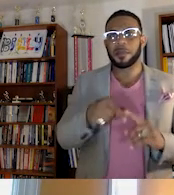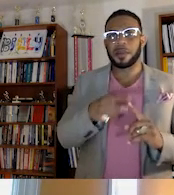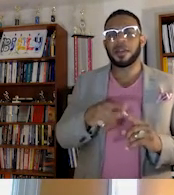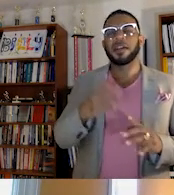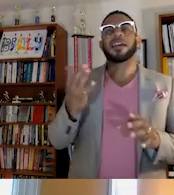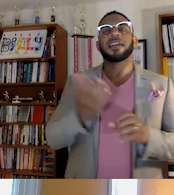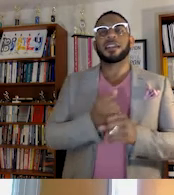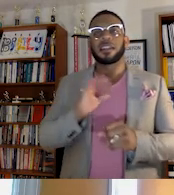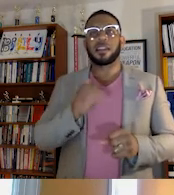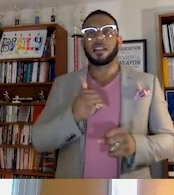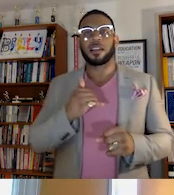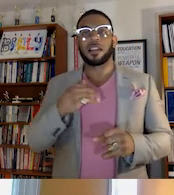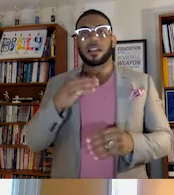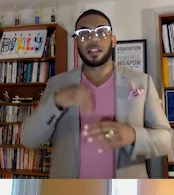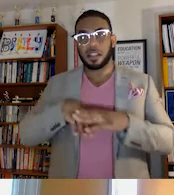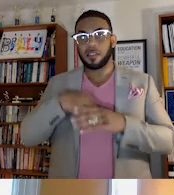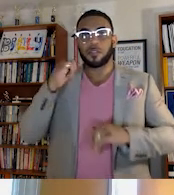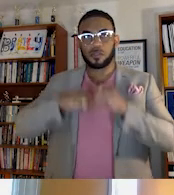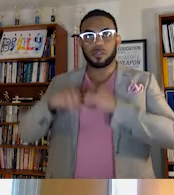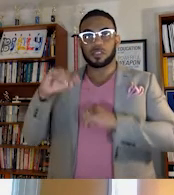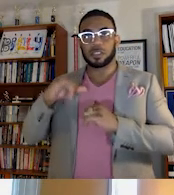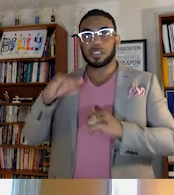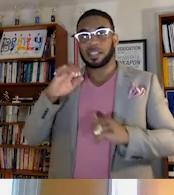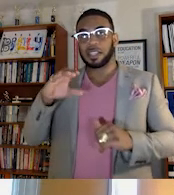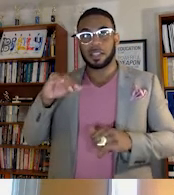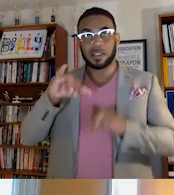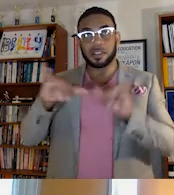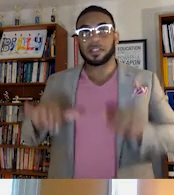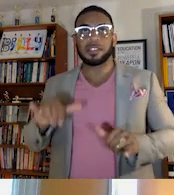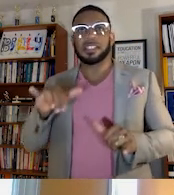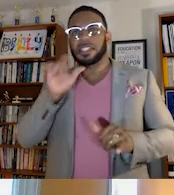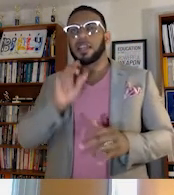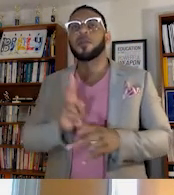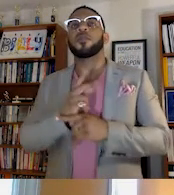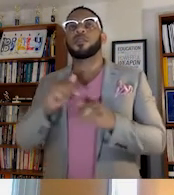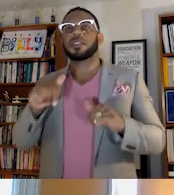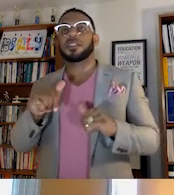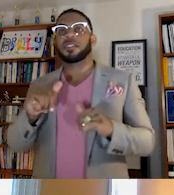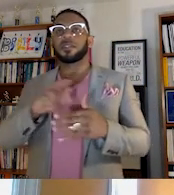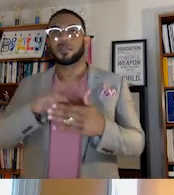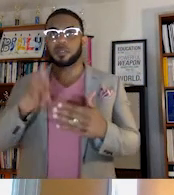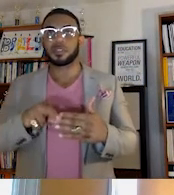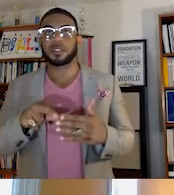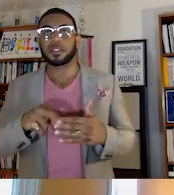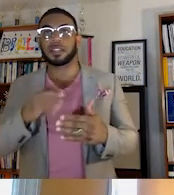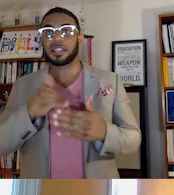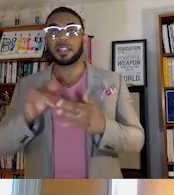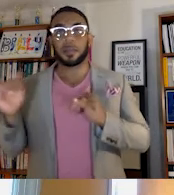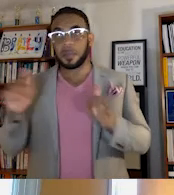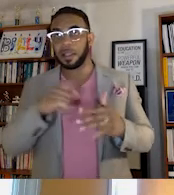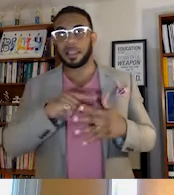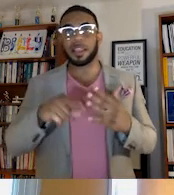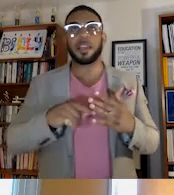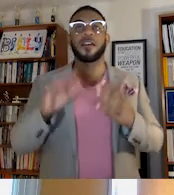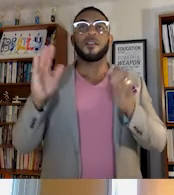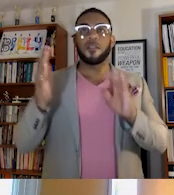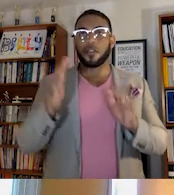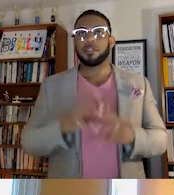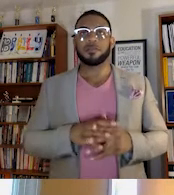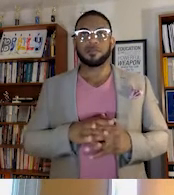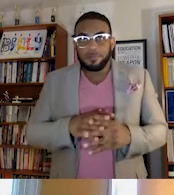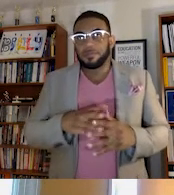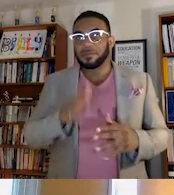about getting our infrastructure, the ecosystem that produces these results in place,